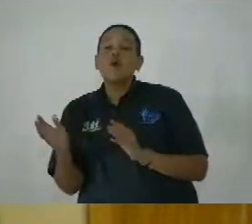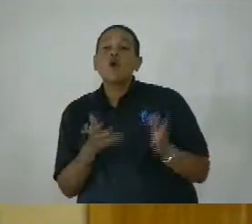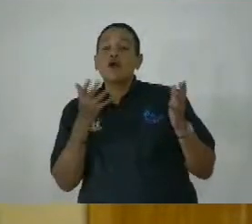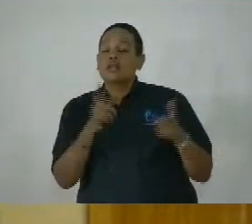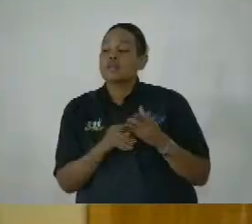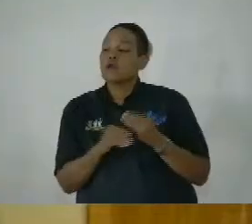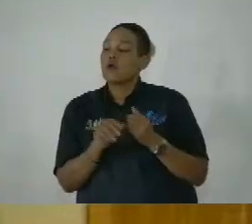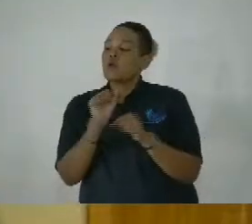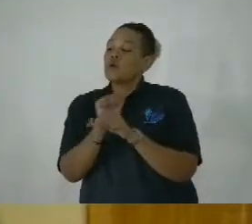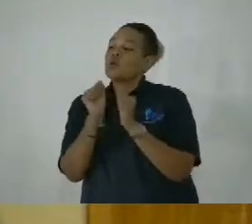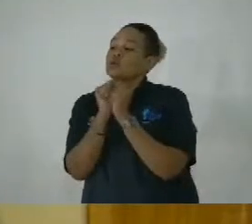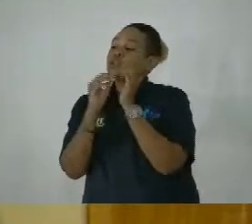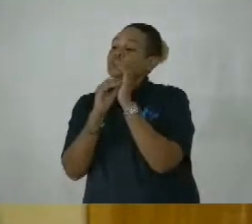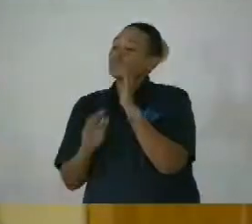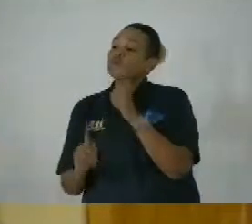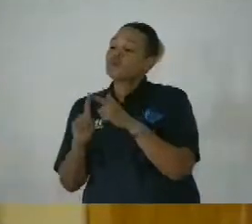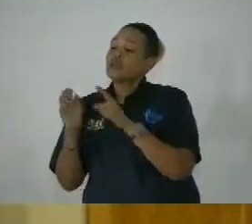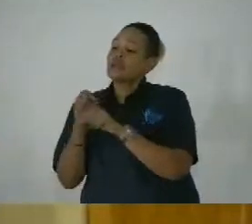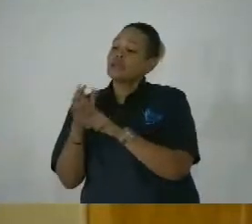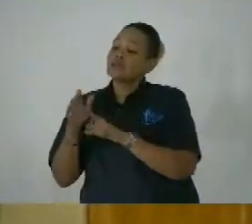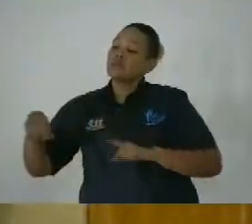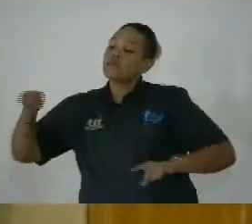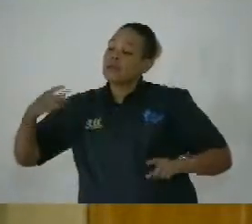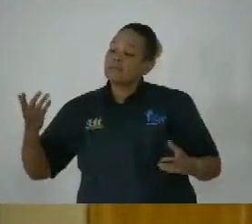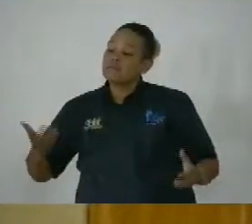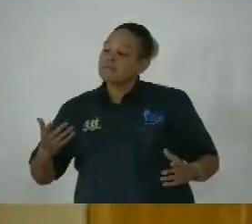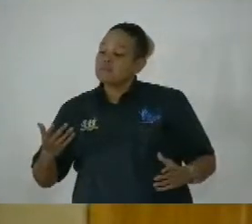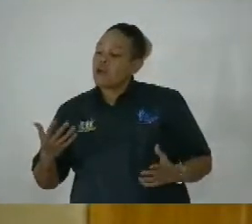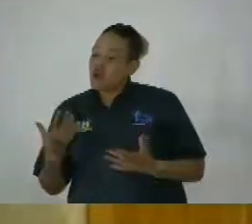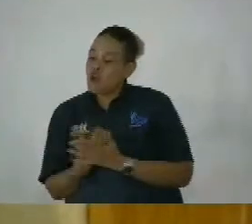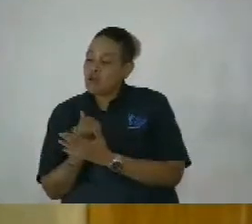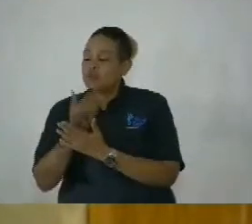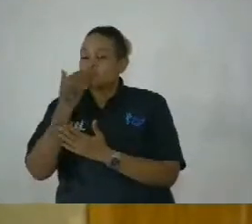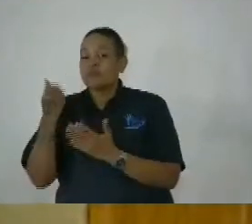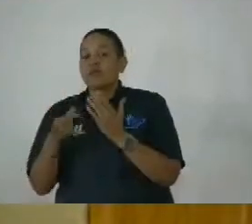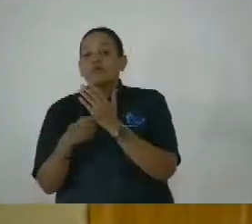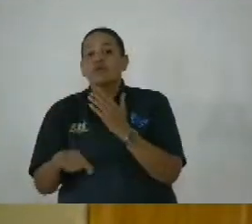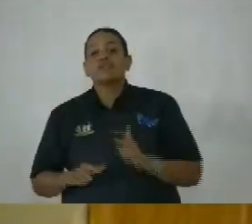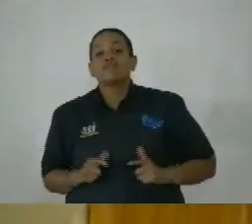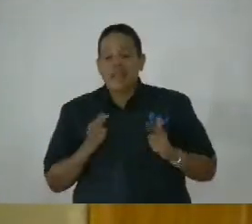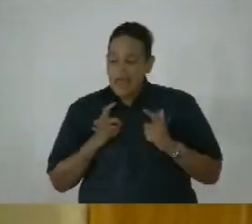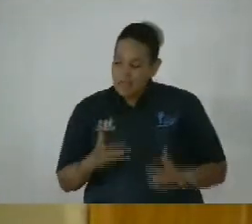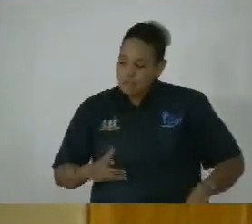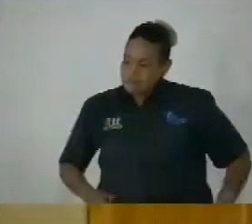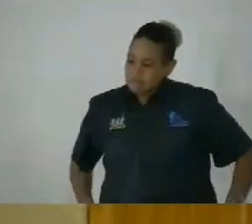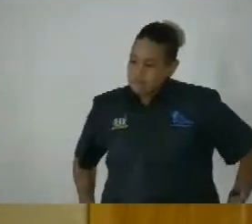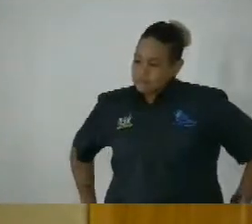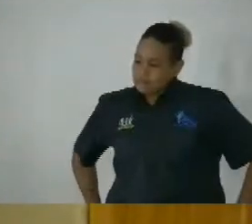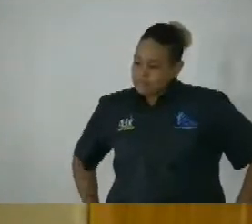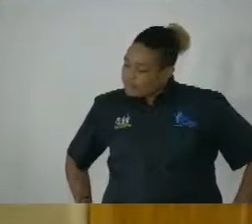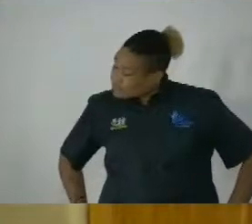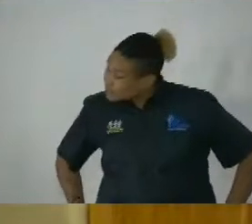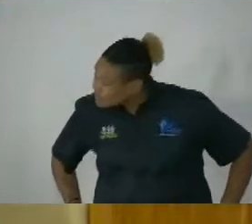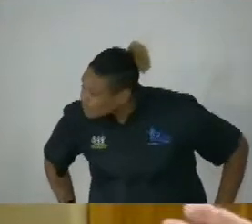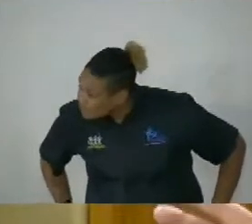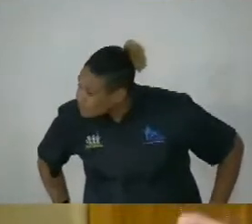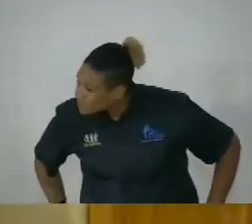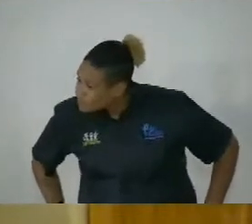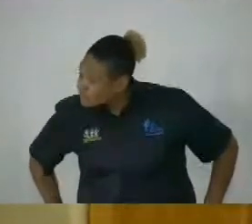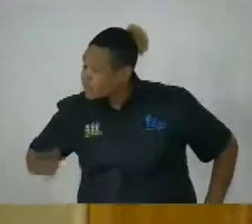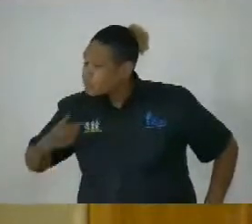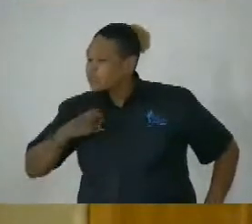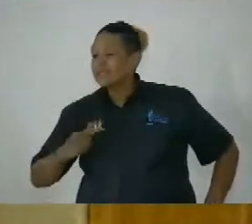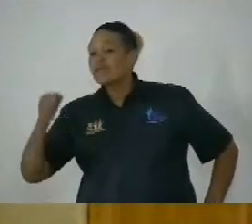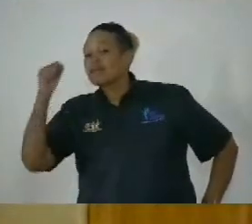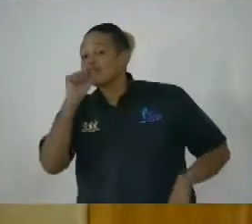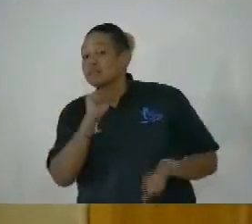with the students in exposing them to opportunities and a better quality of life. We divert them to other areas working in the Ministry of Justice